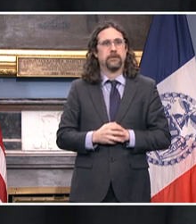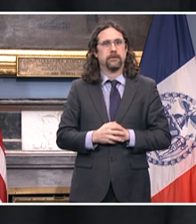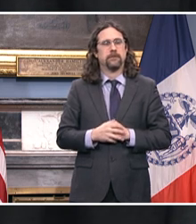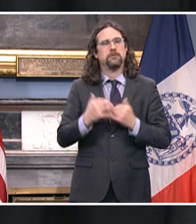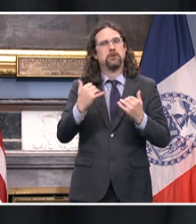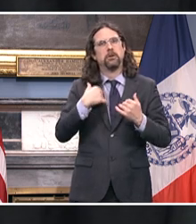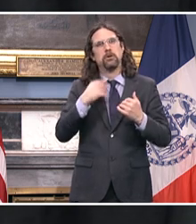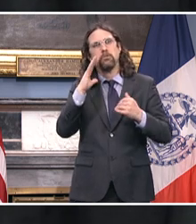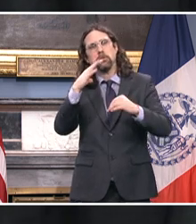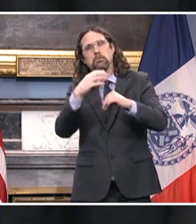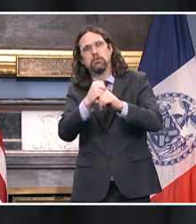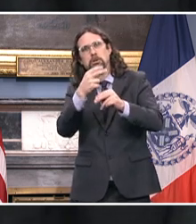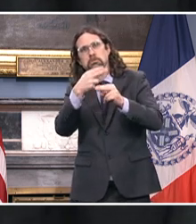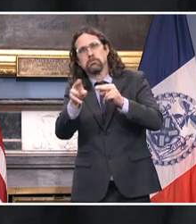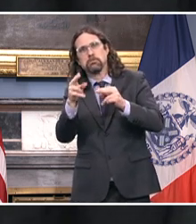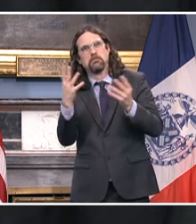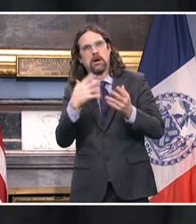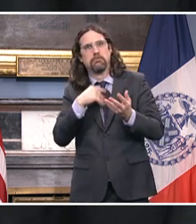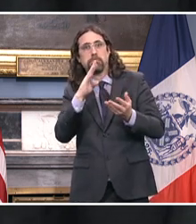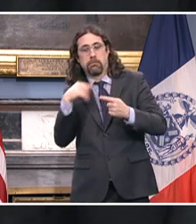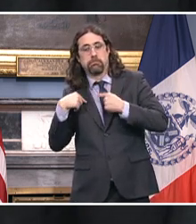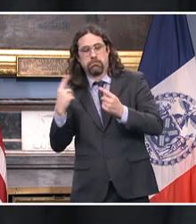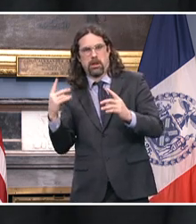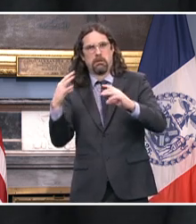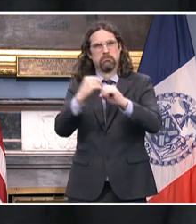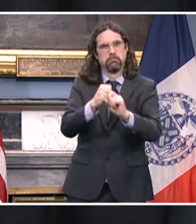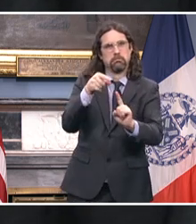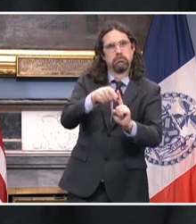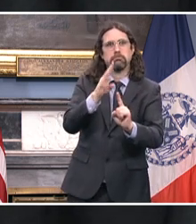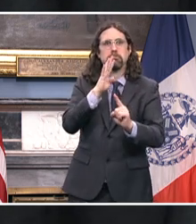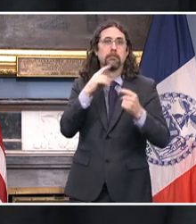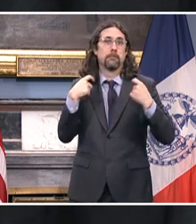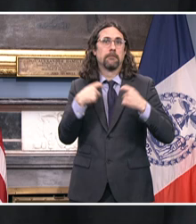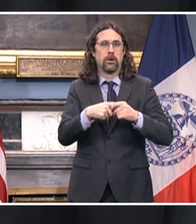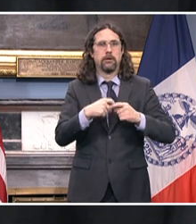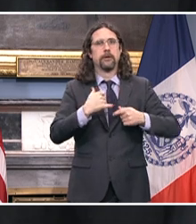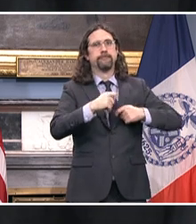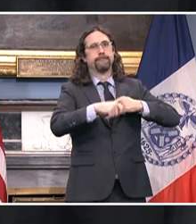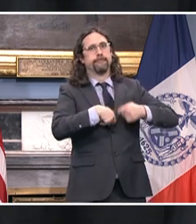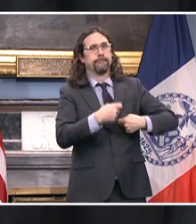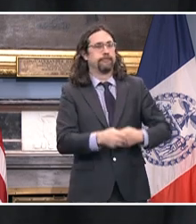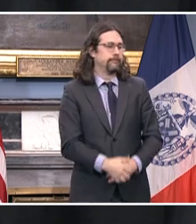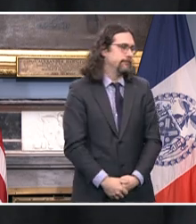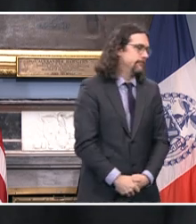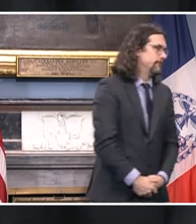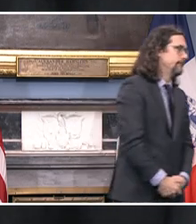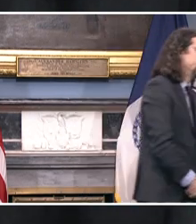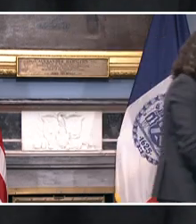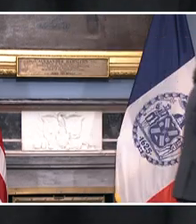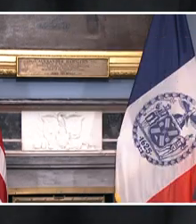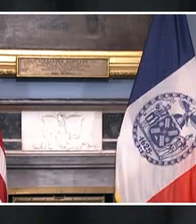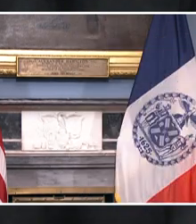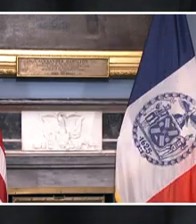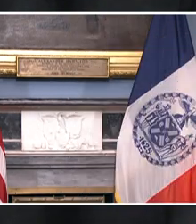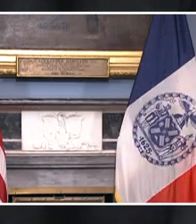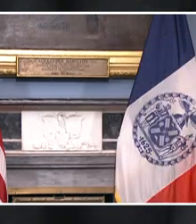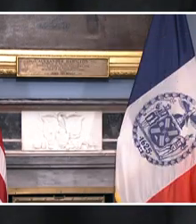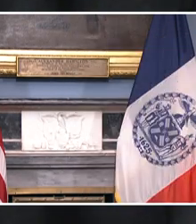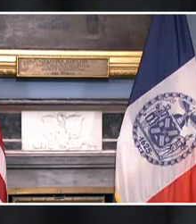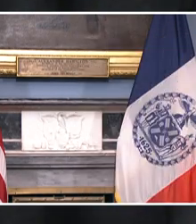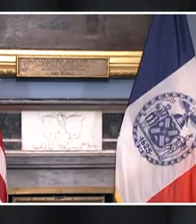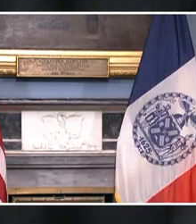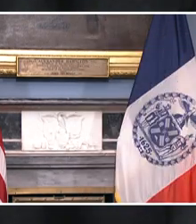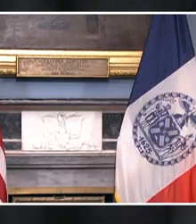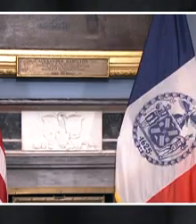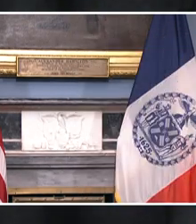Este virus está afectando mucho más a nuestras comunidades de color